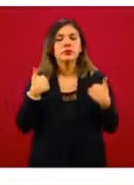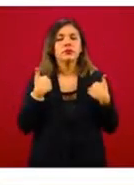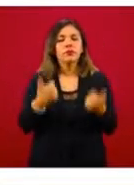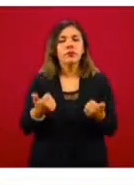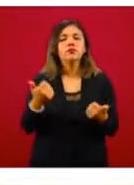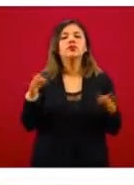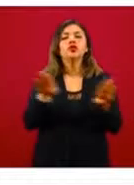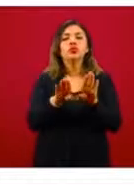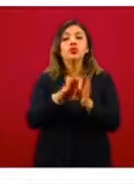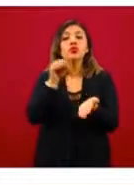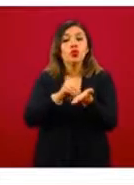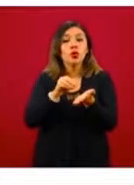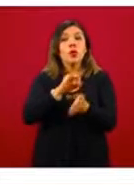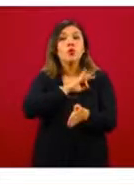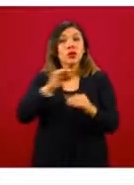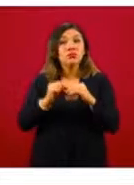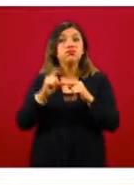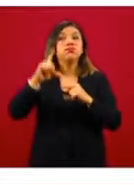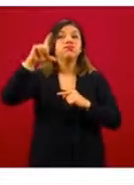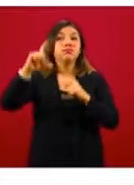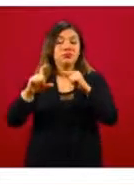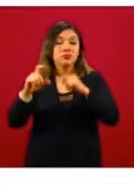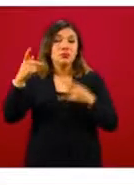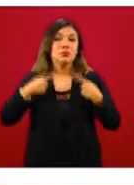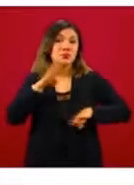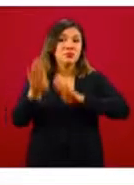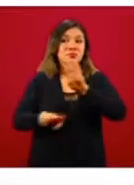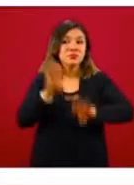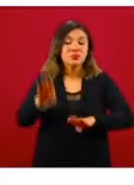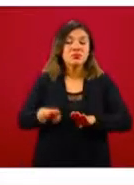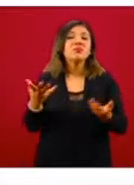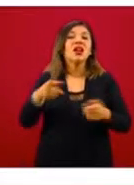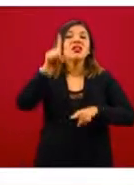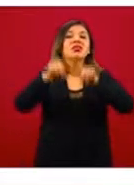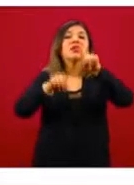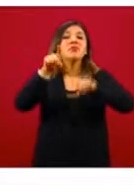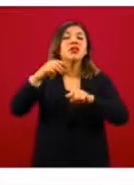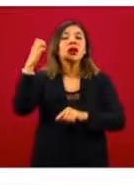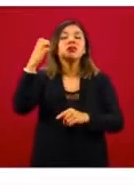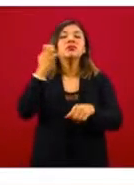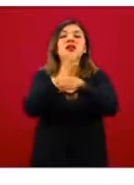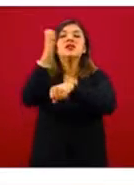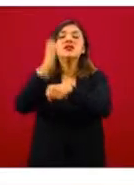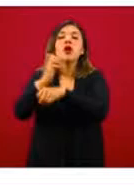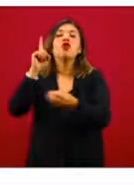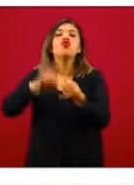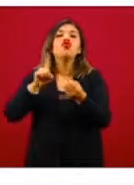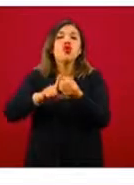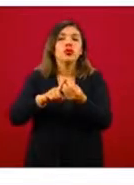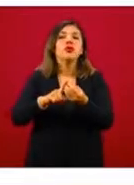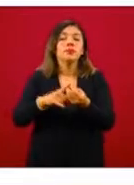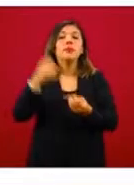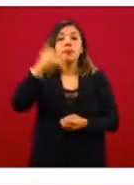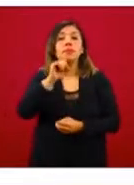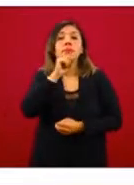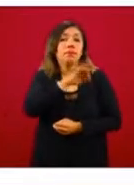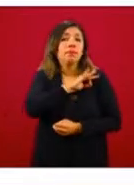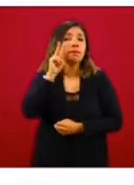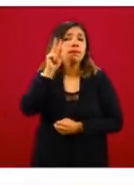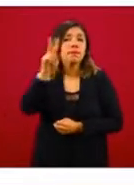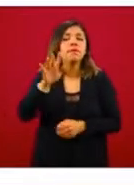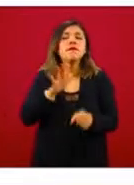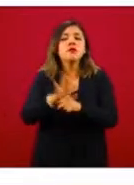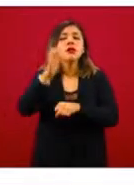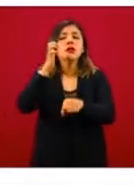top of each bar how it could even continue to increase depending on which state they're in. We